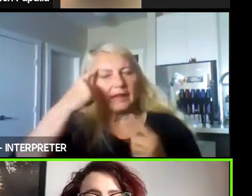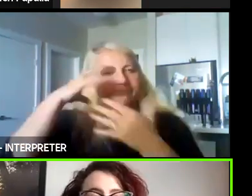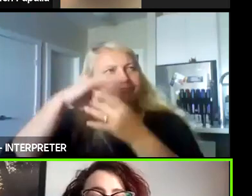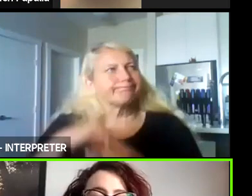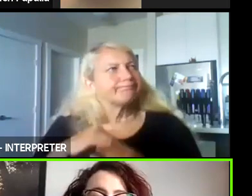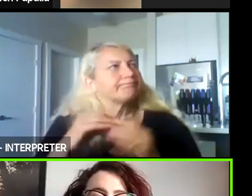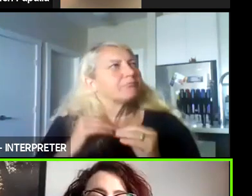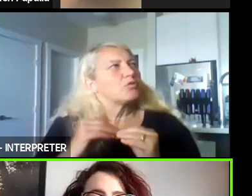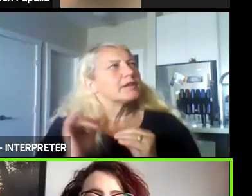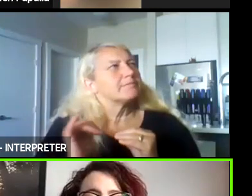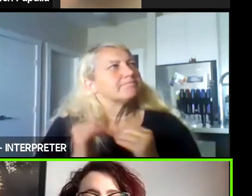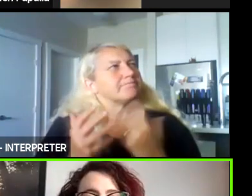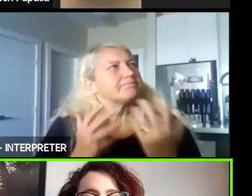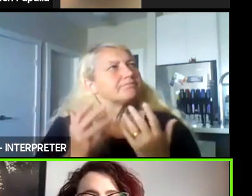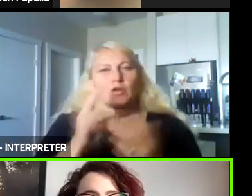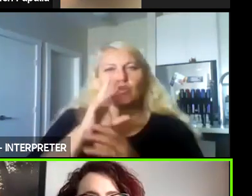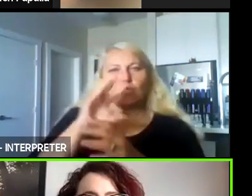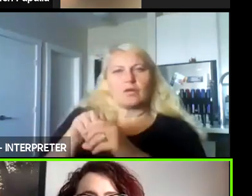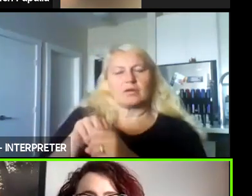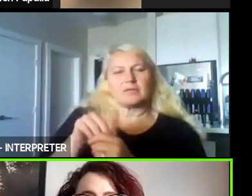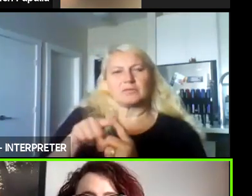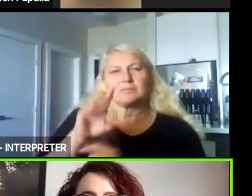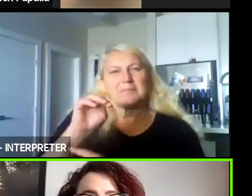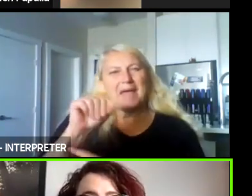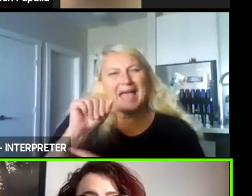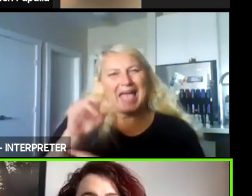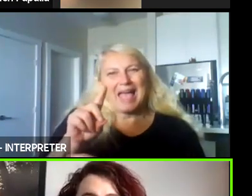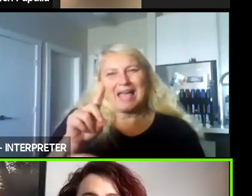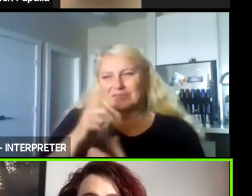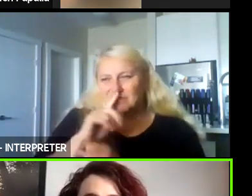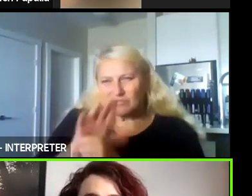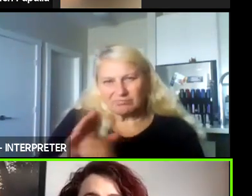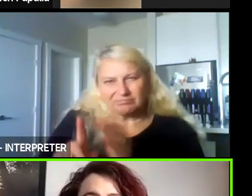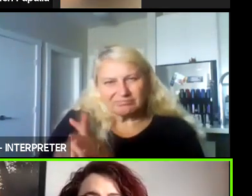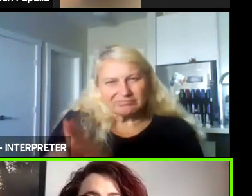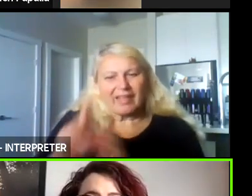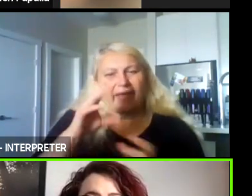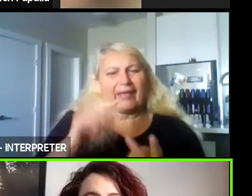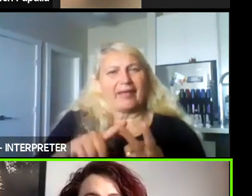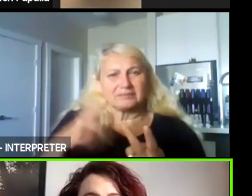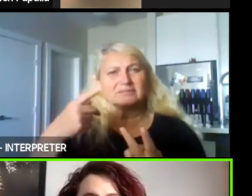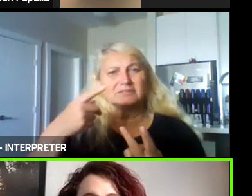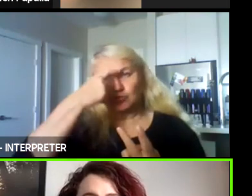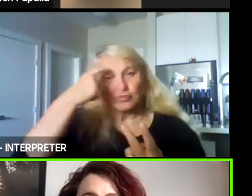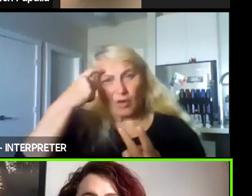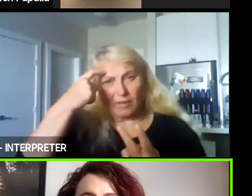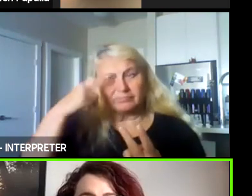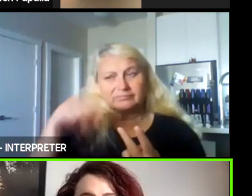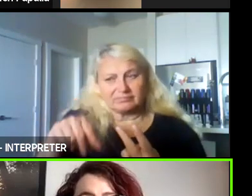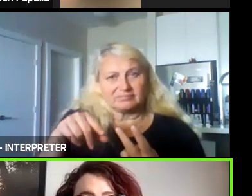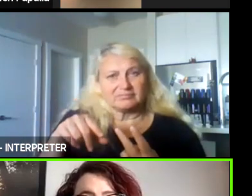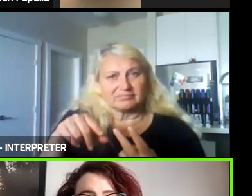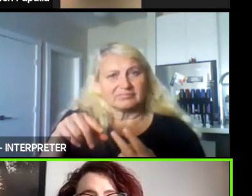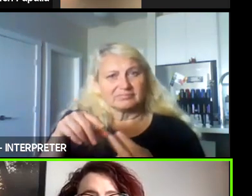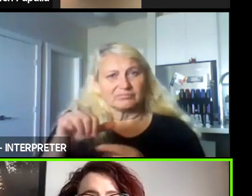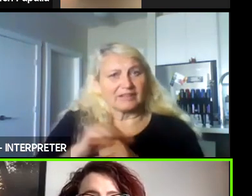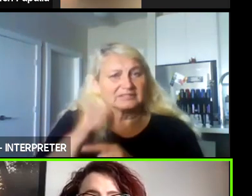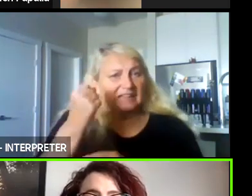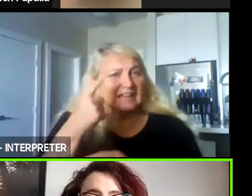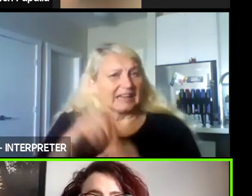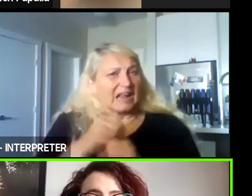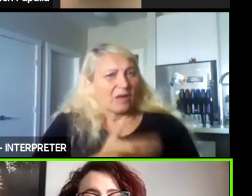into MAD affirming and disability affirming trauma informed practice in the performing arts,